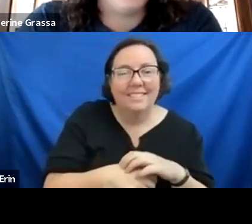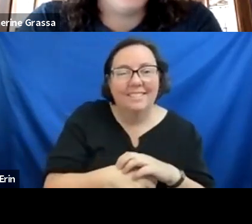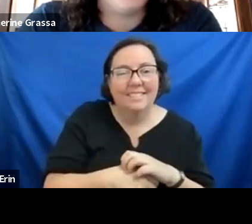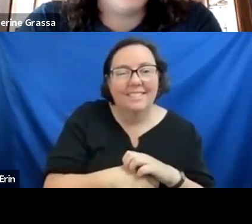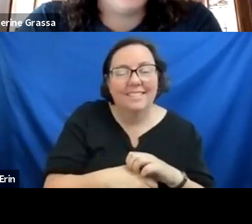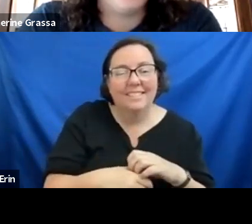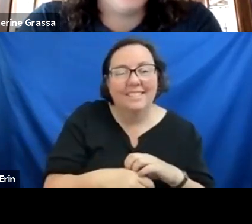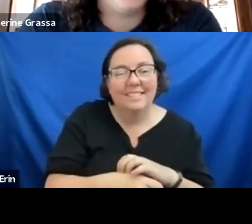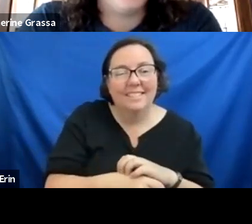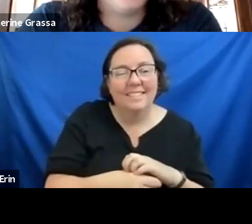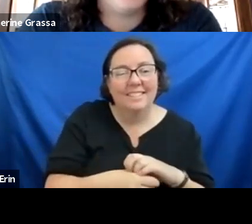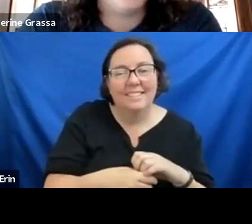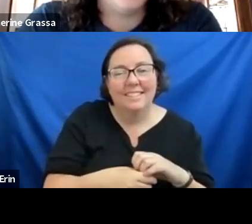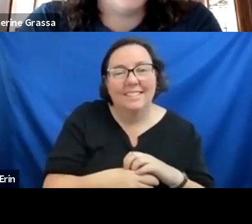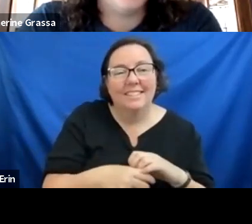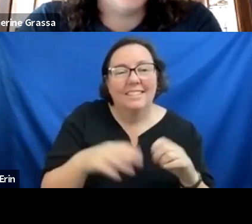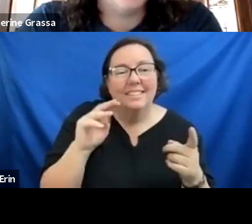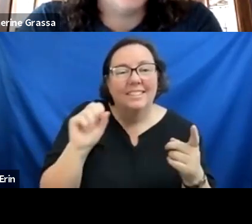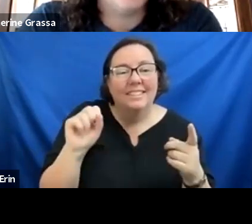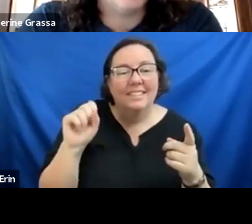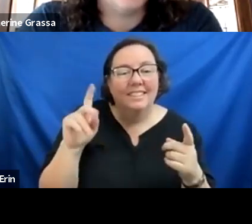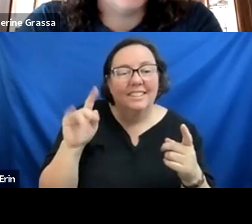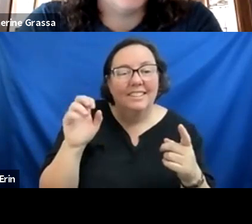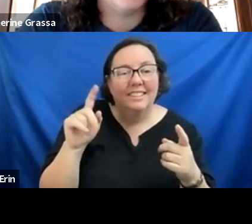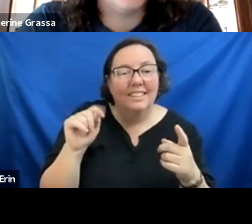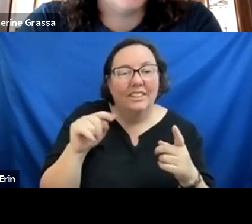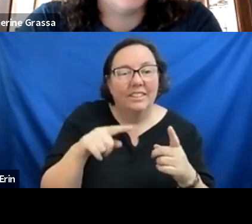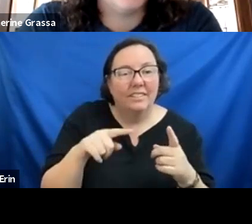Let's see, Ms. Garrett?